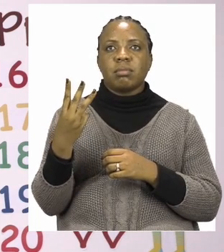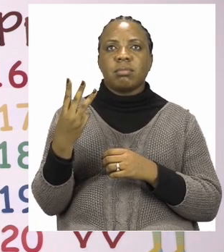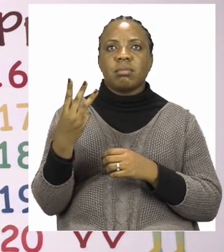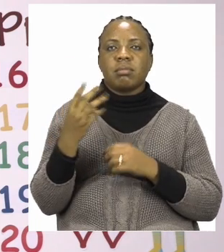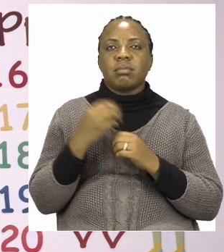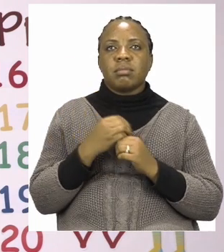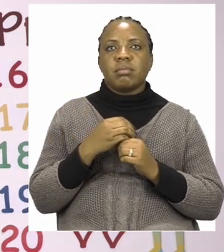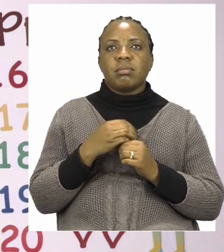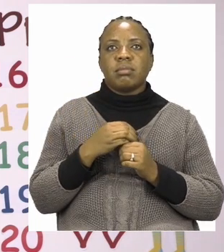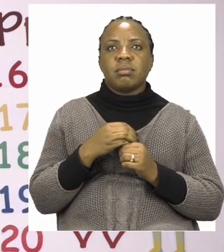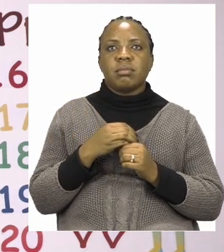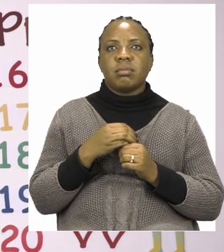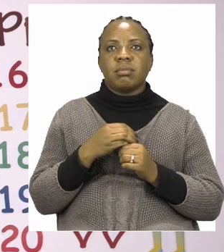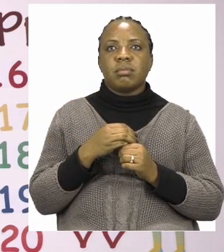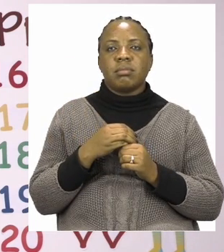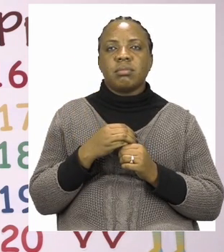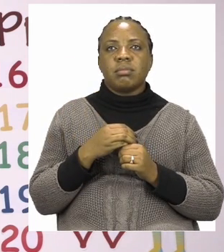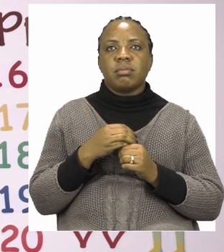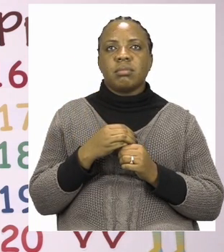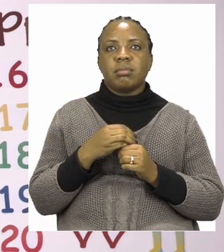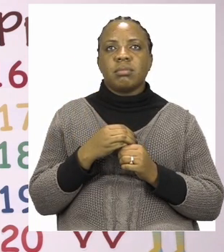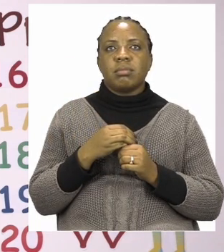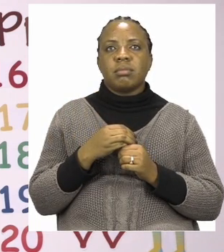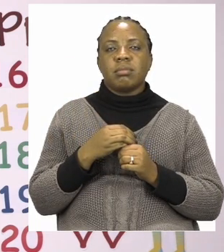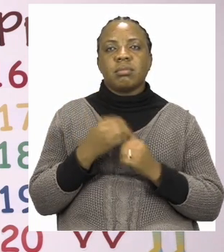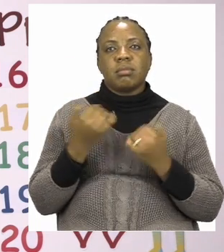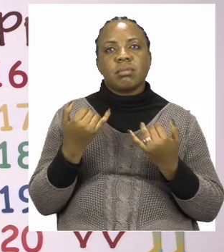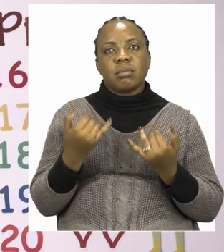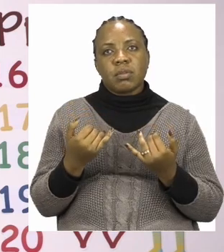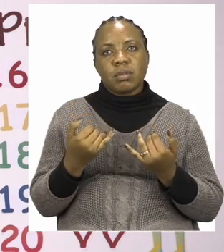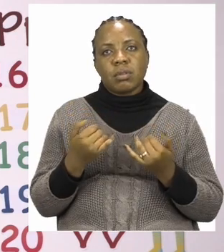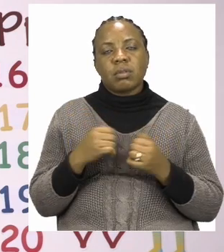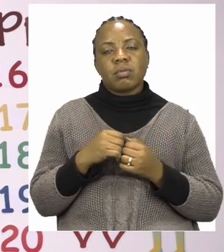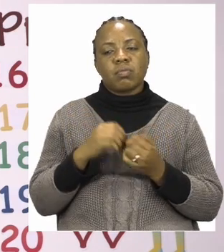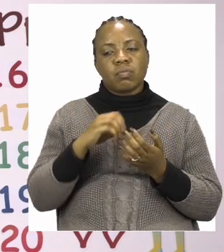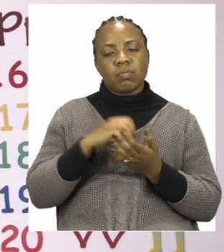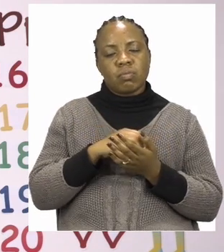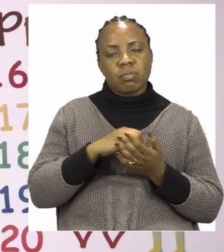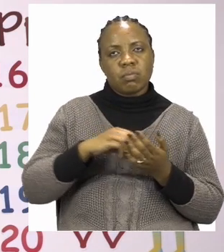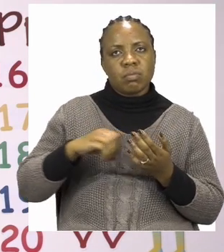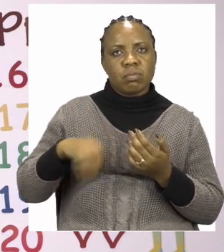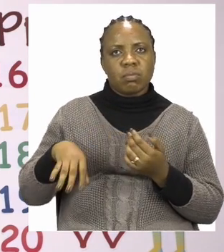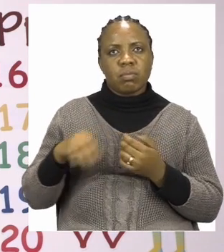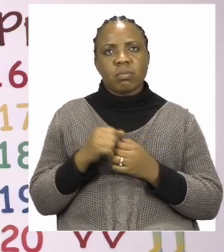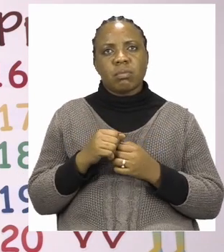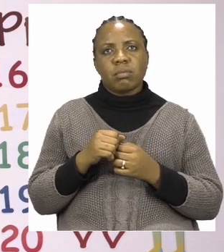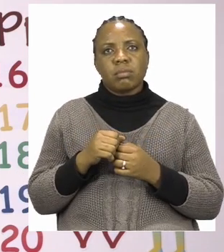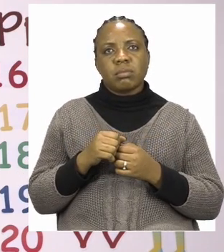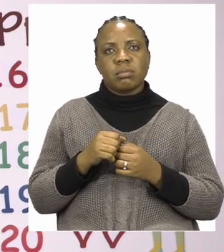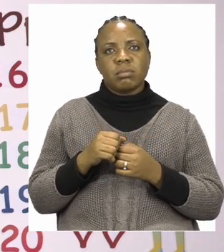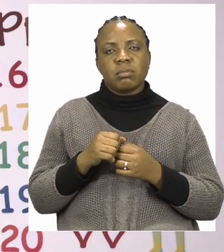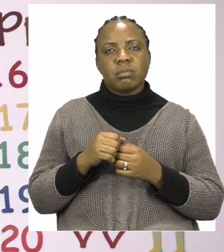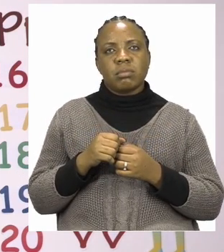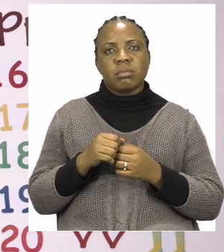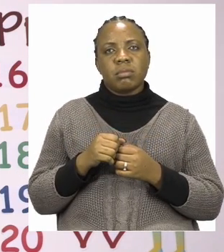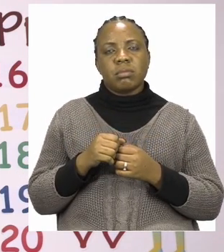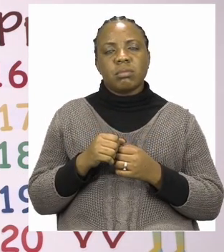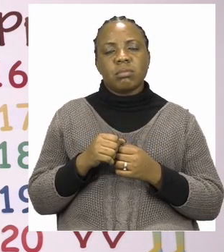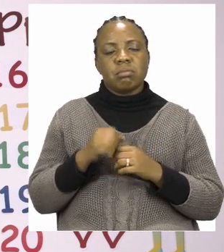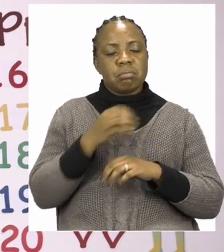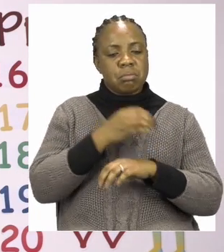83. Now we can subtract. And what are we going to subtract? Well, the bottles that